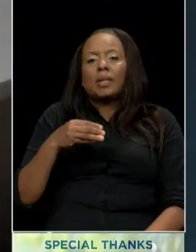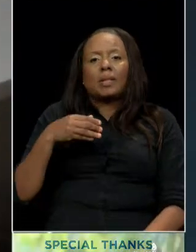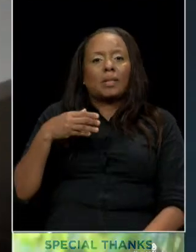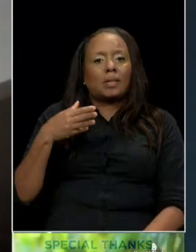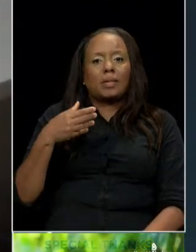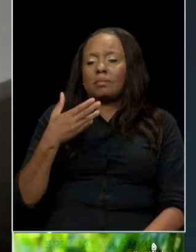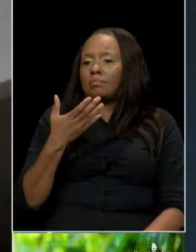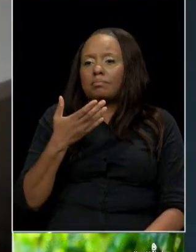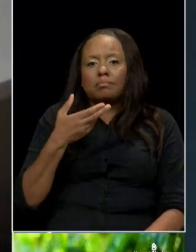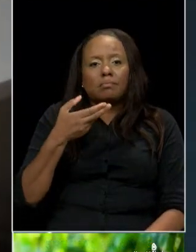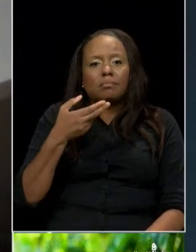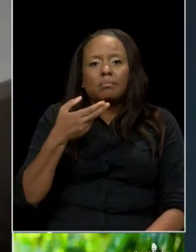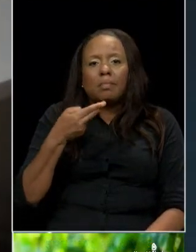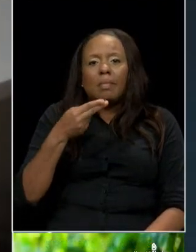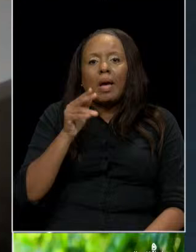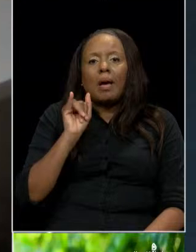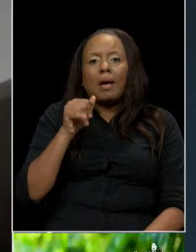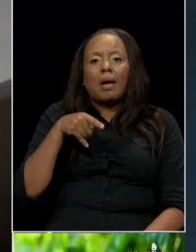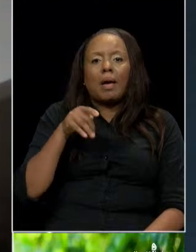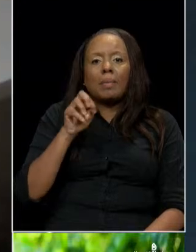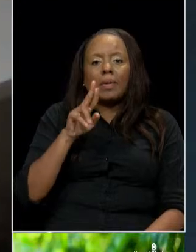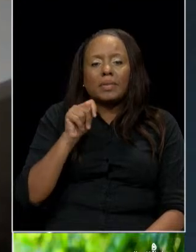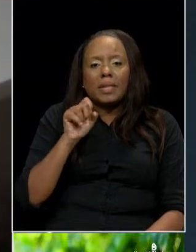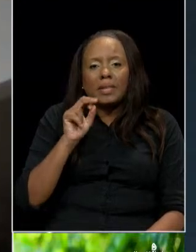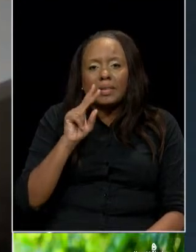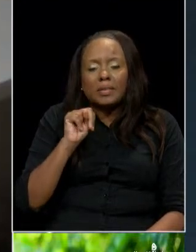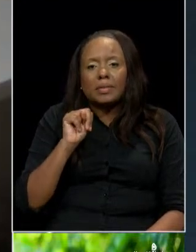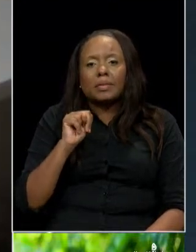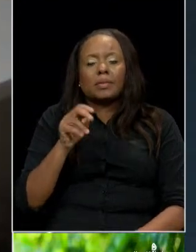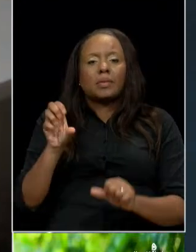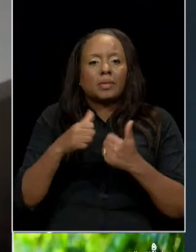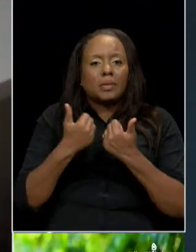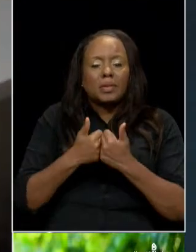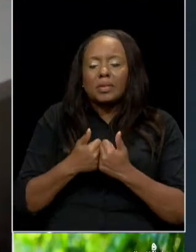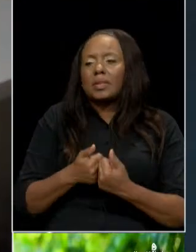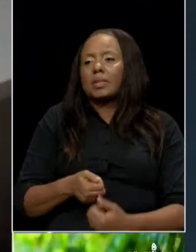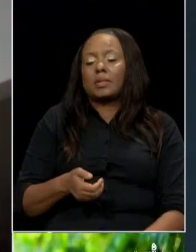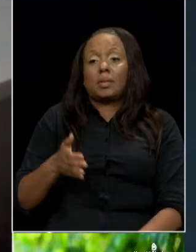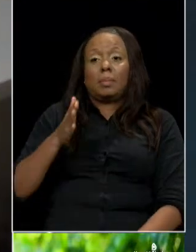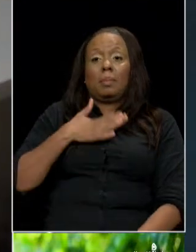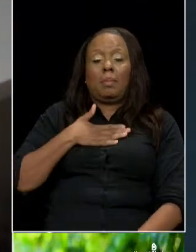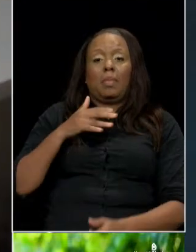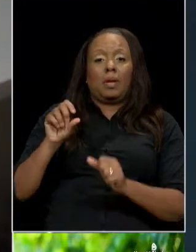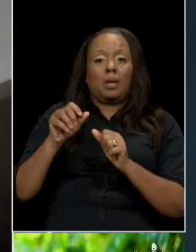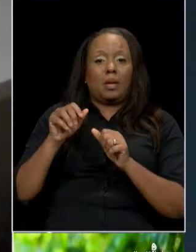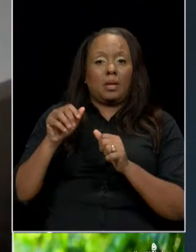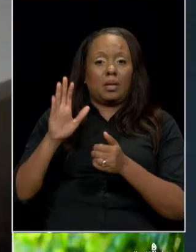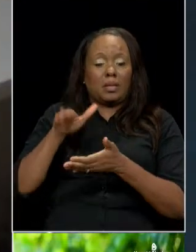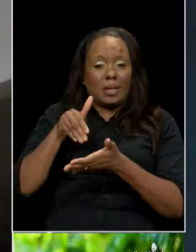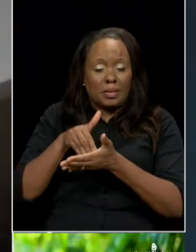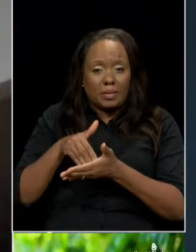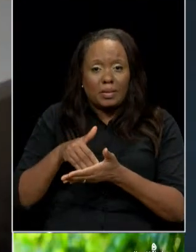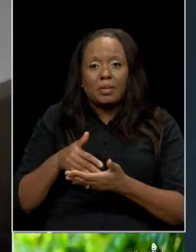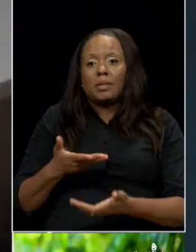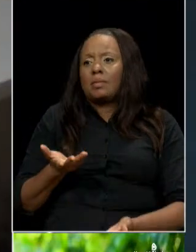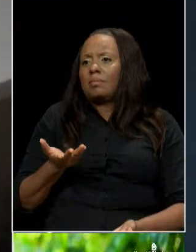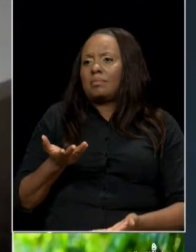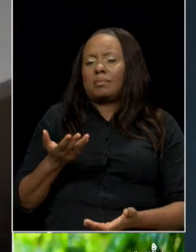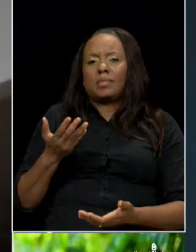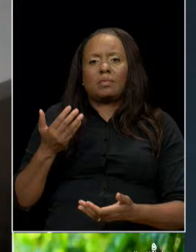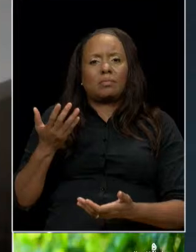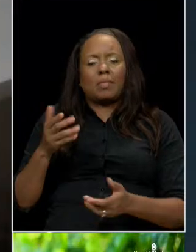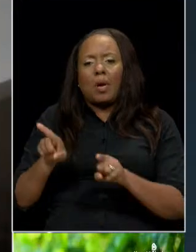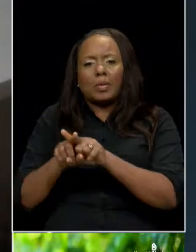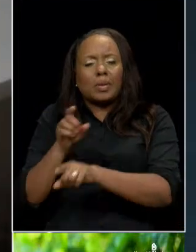and you have the Polyclinic. And for us at the Diabetes Center, we have